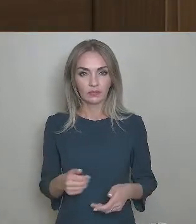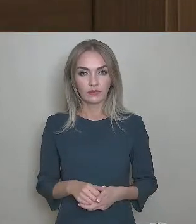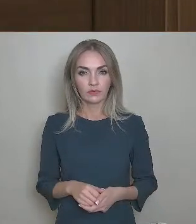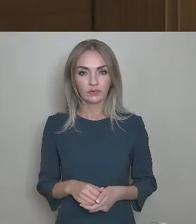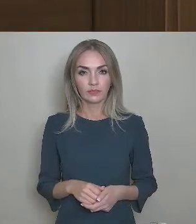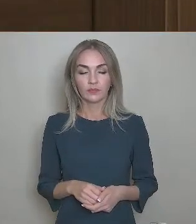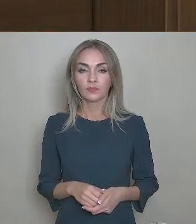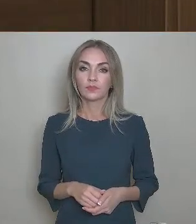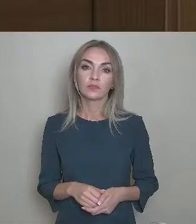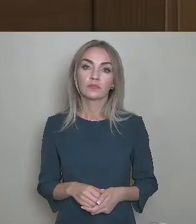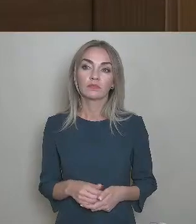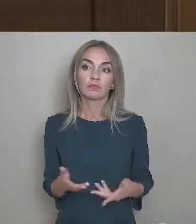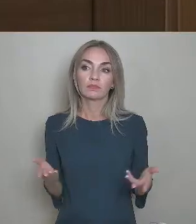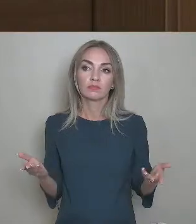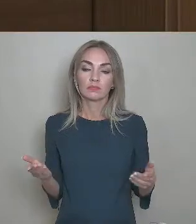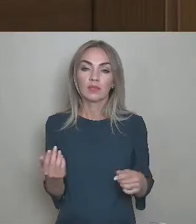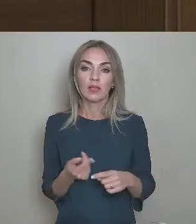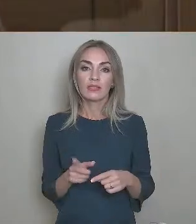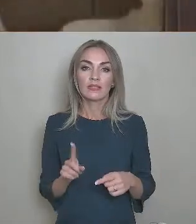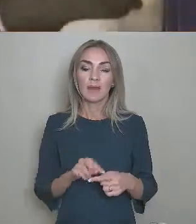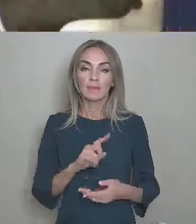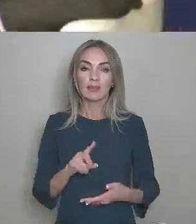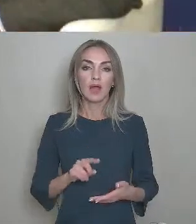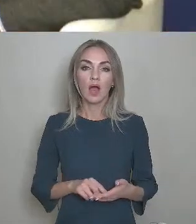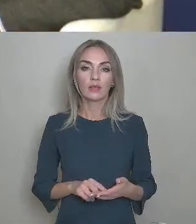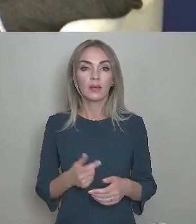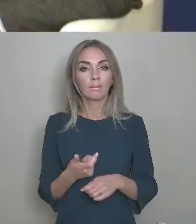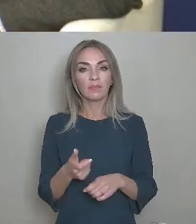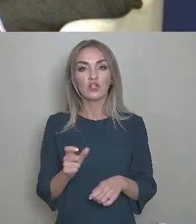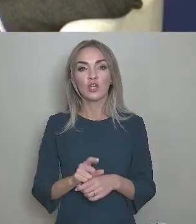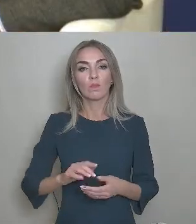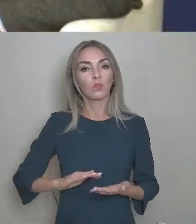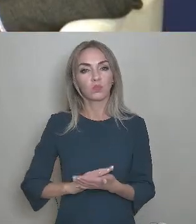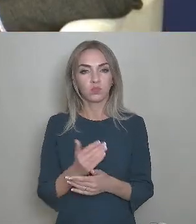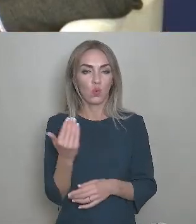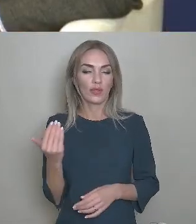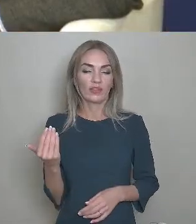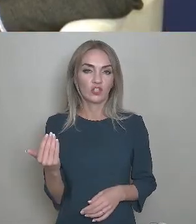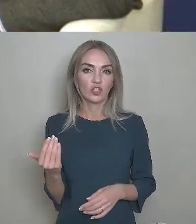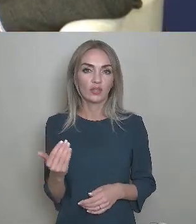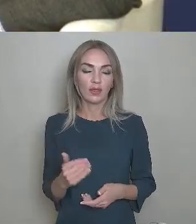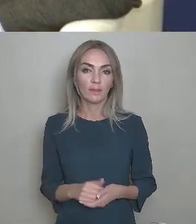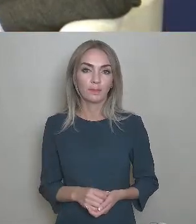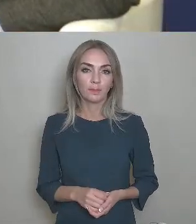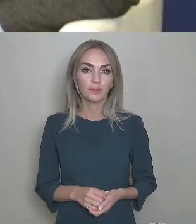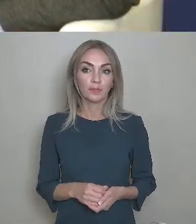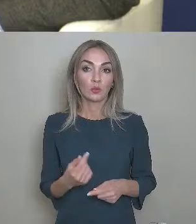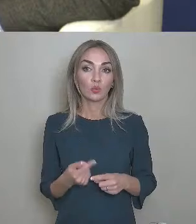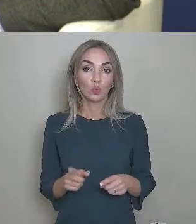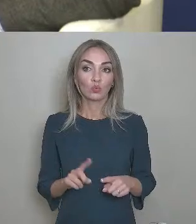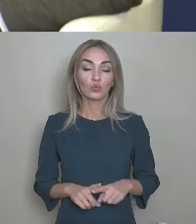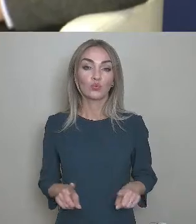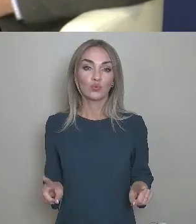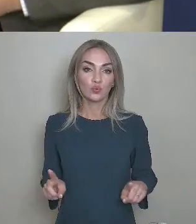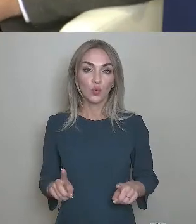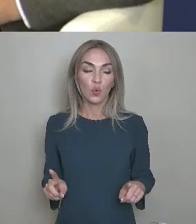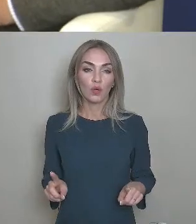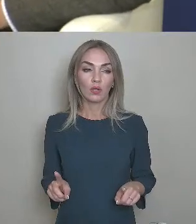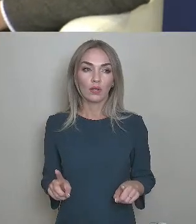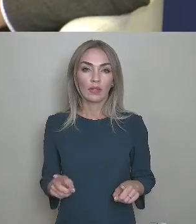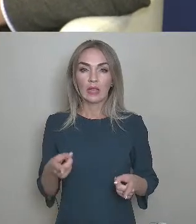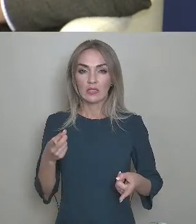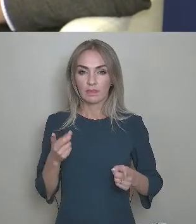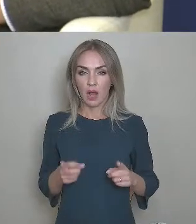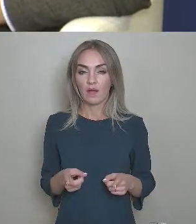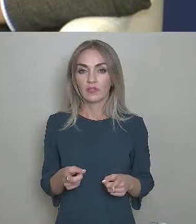are required by the Electoral Code. And this is a political question